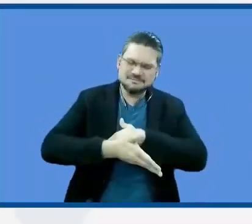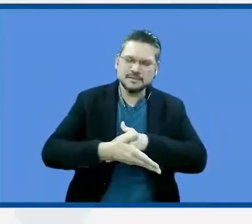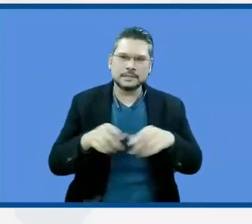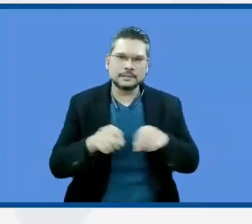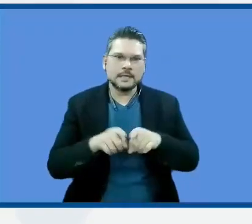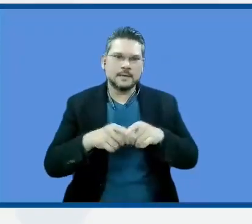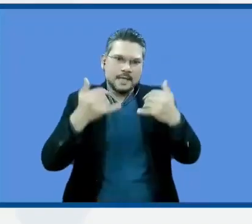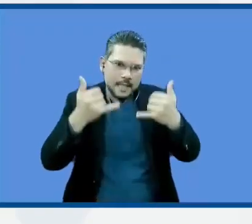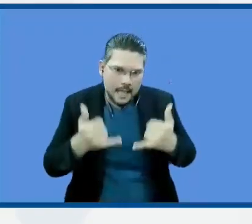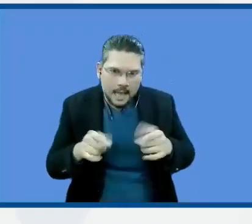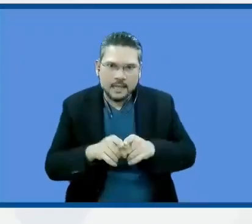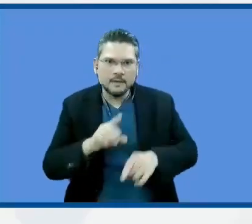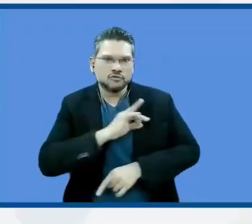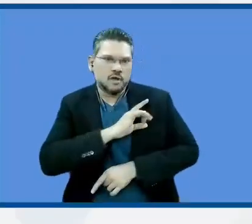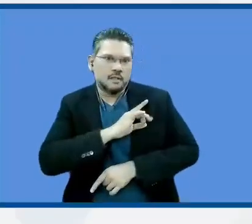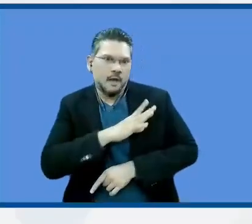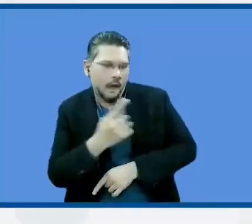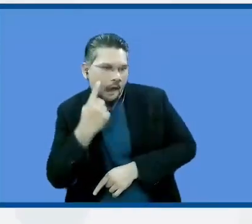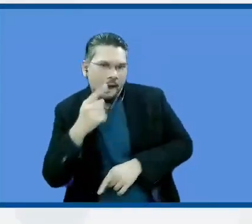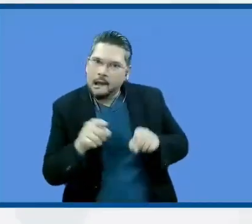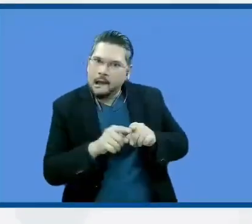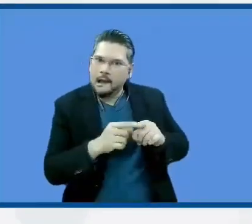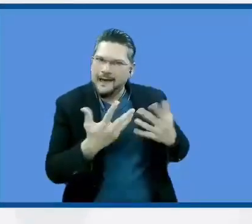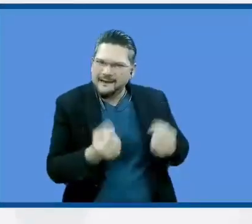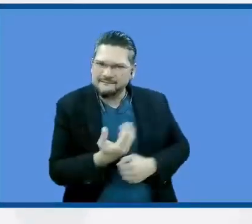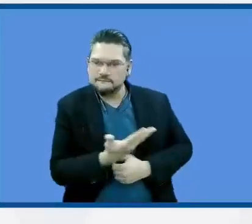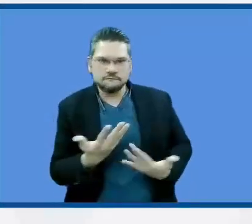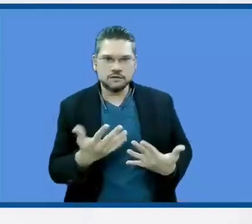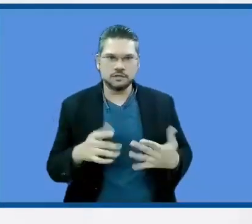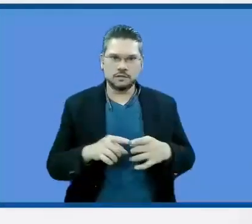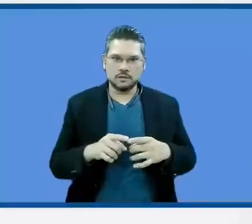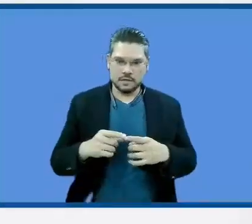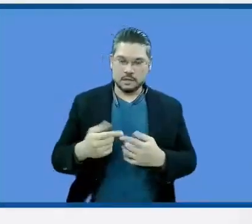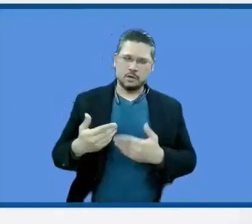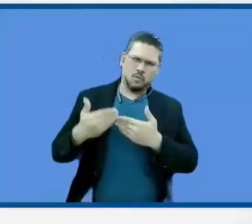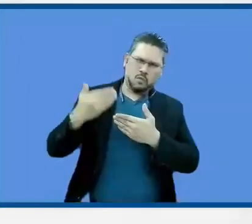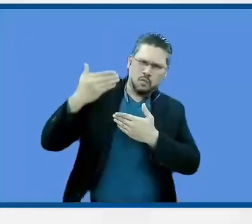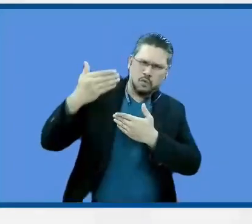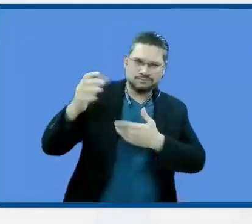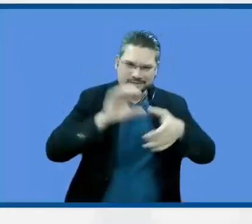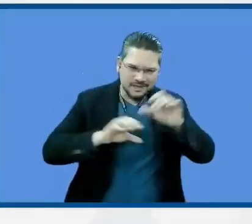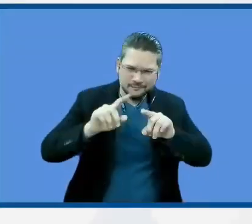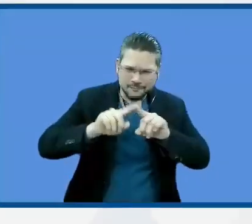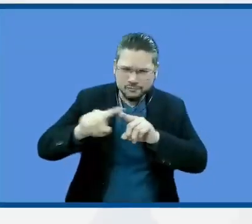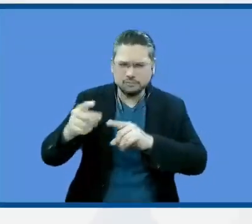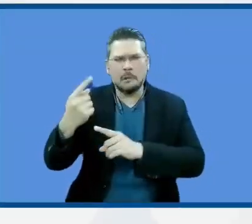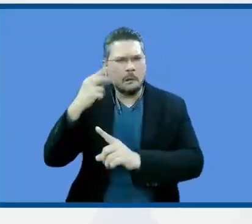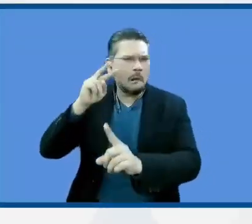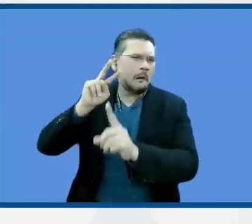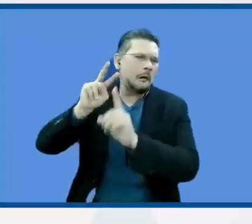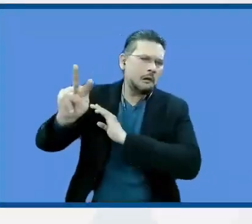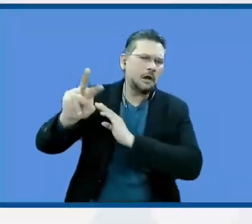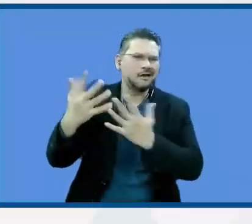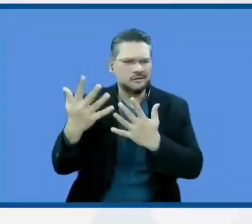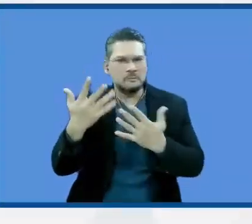Chile. Longer-term scientific prediction is telling us that the succession between La Niña and El Niño will lead to drought, which itself